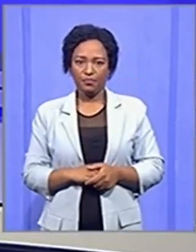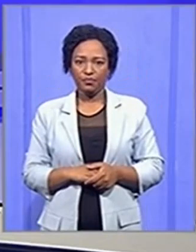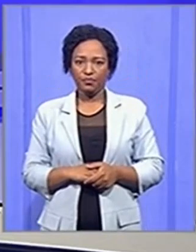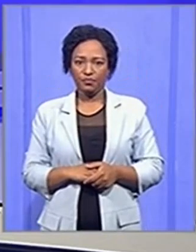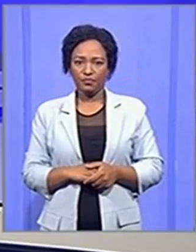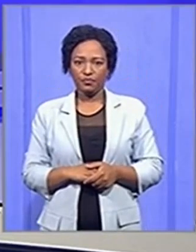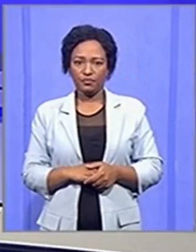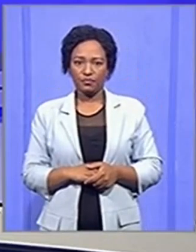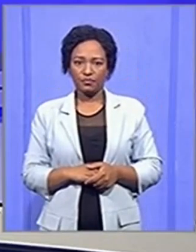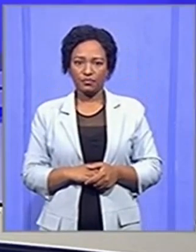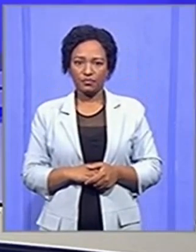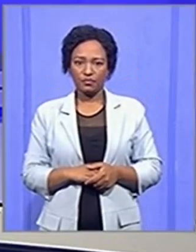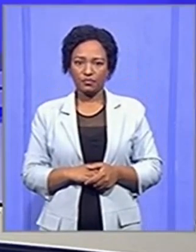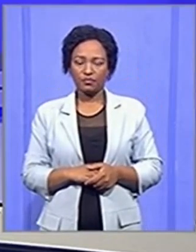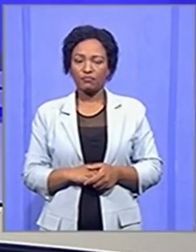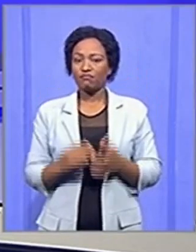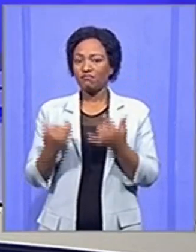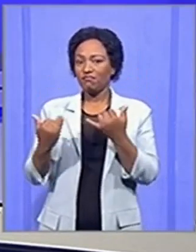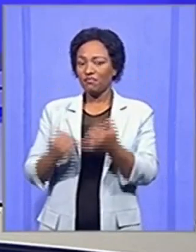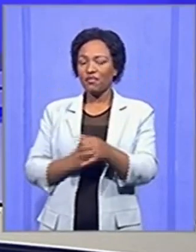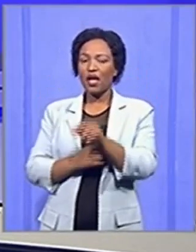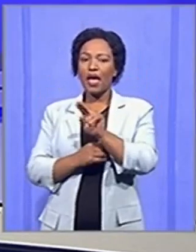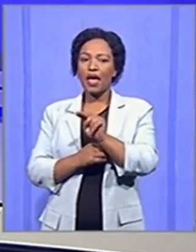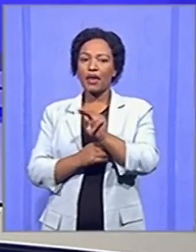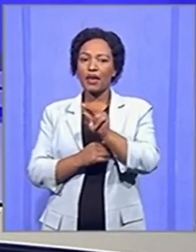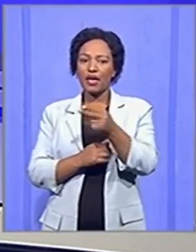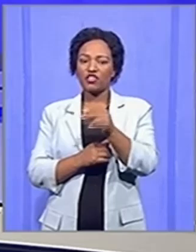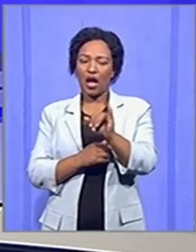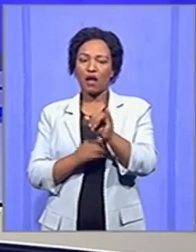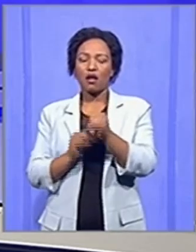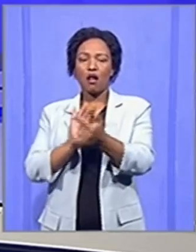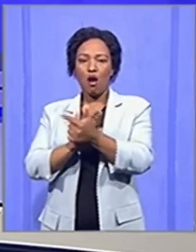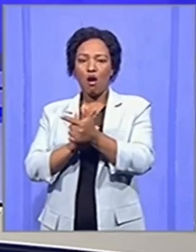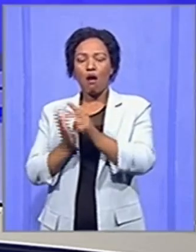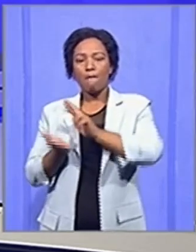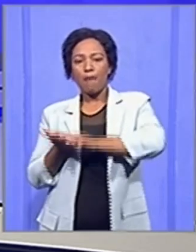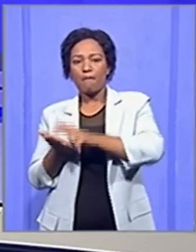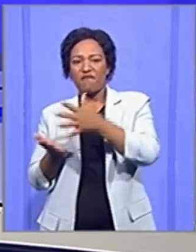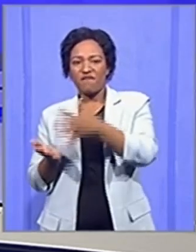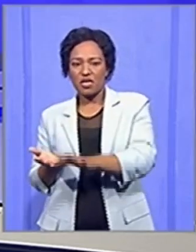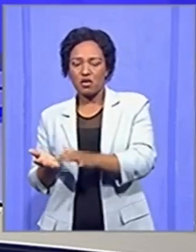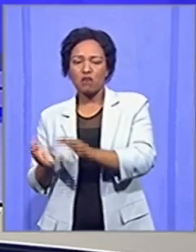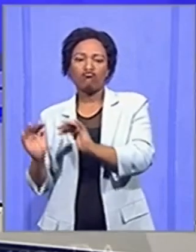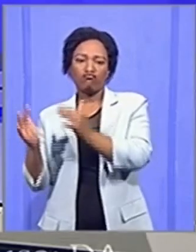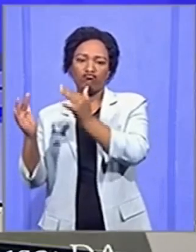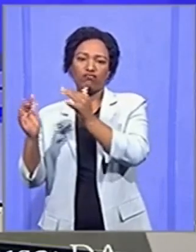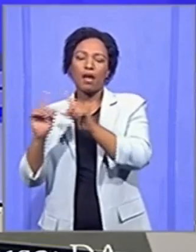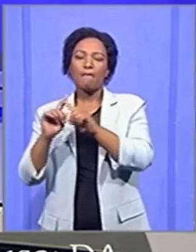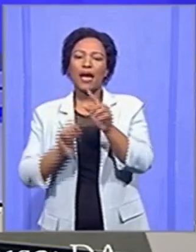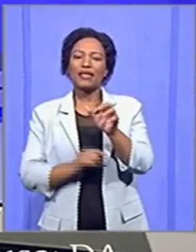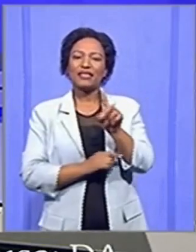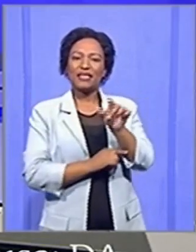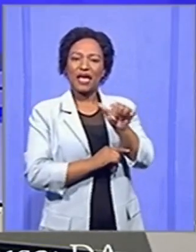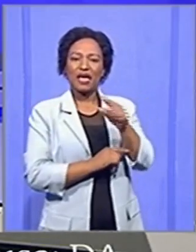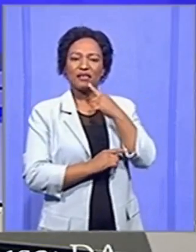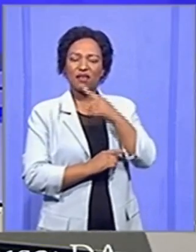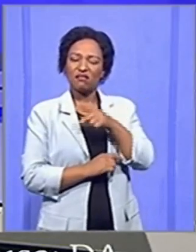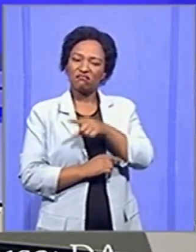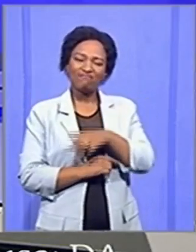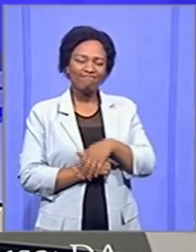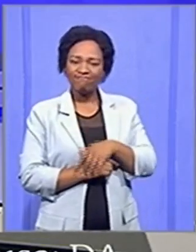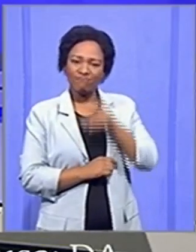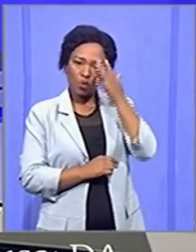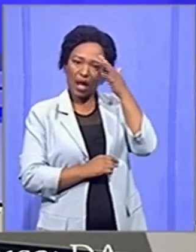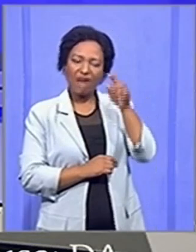Fa e ne e tsibogela go saeniwa ga molao wa NHI, Democratic Alliance ya re e tlile go gogela puso kwa